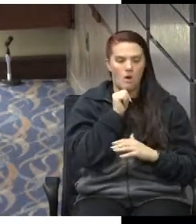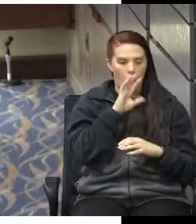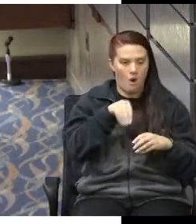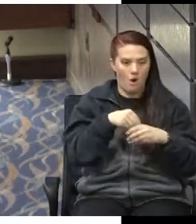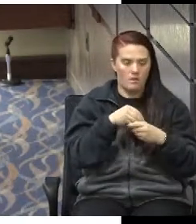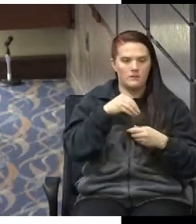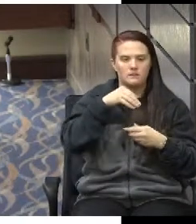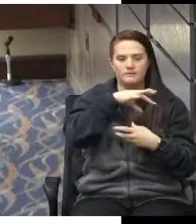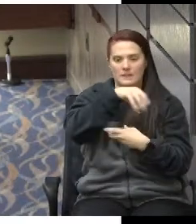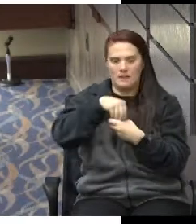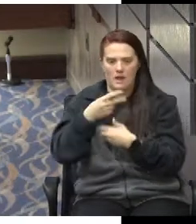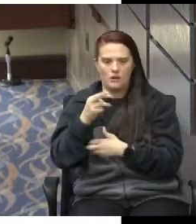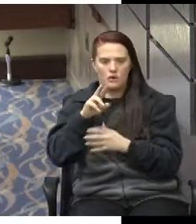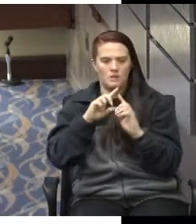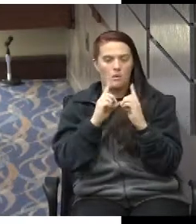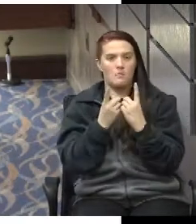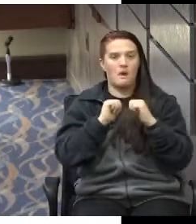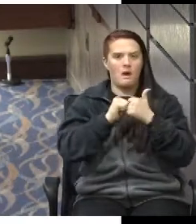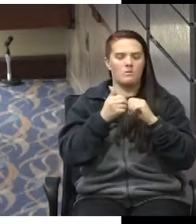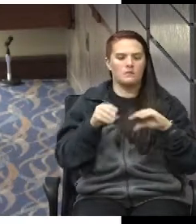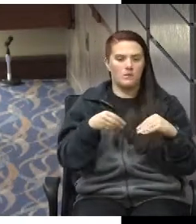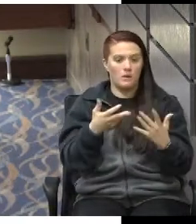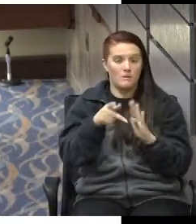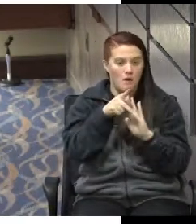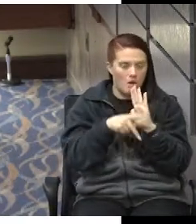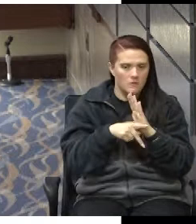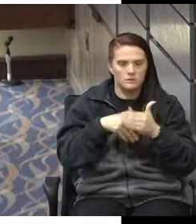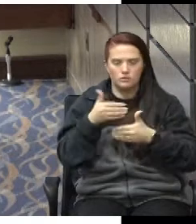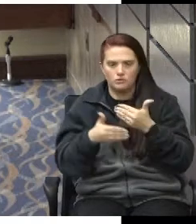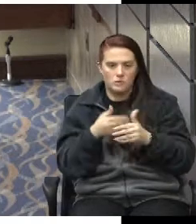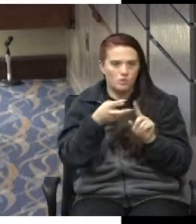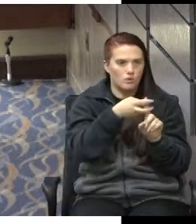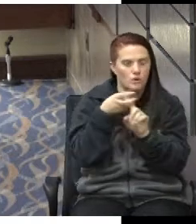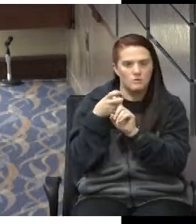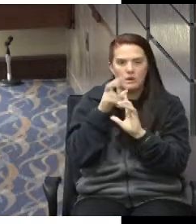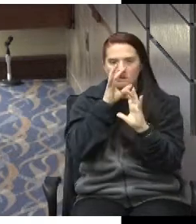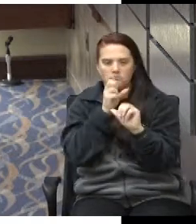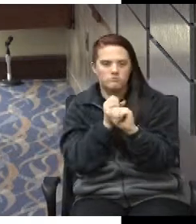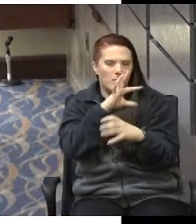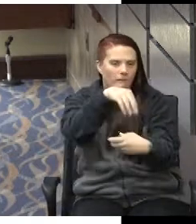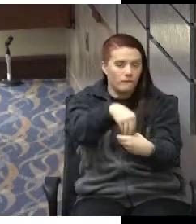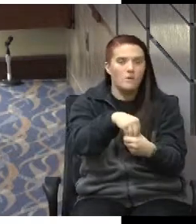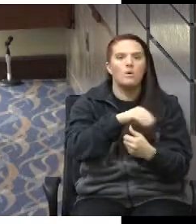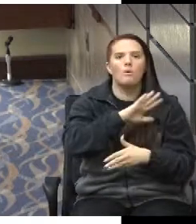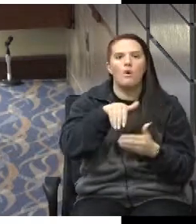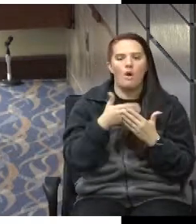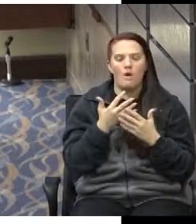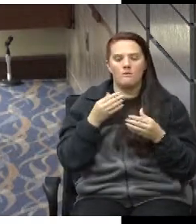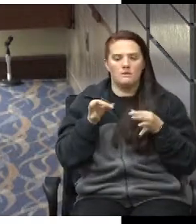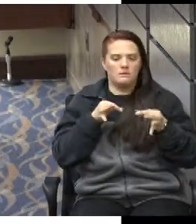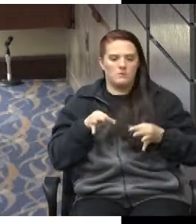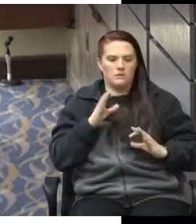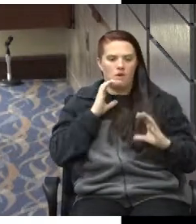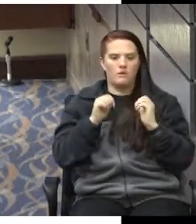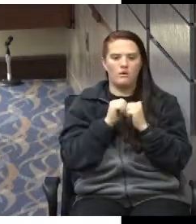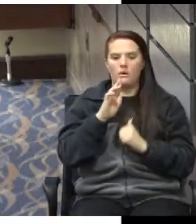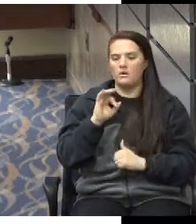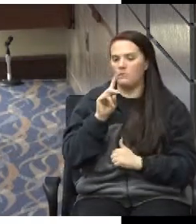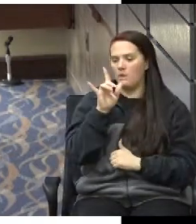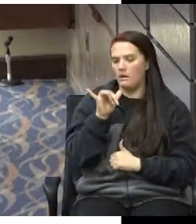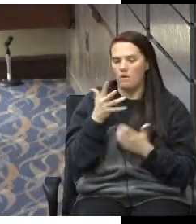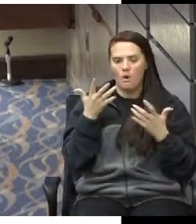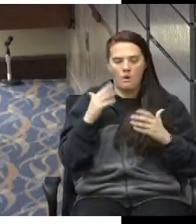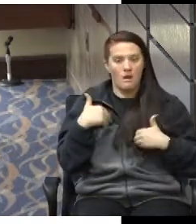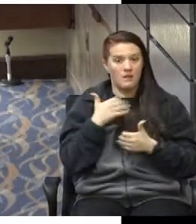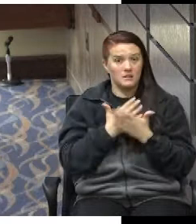HR department and how they're administering policies, procedures, recruitment, attraction, development. You've all been briefed on those conversations by Bradley. You obviously